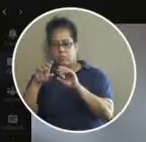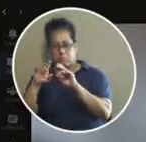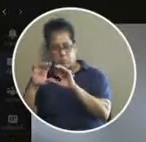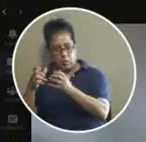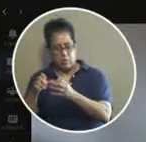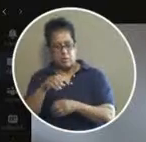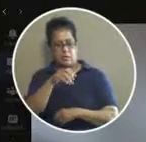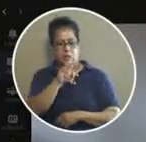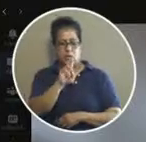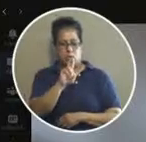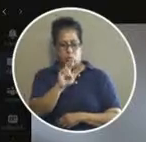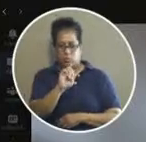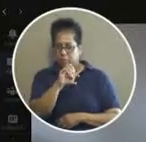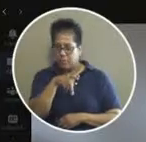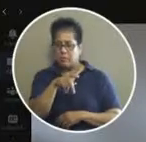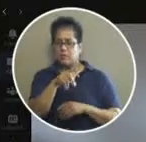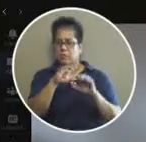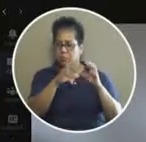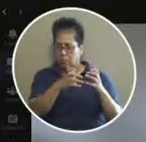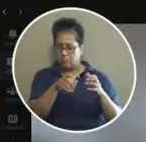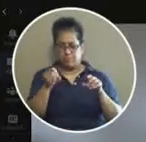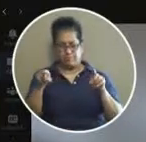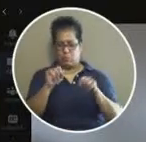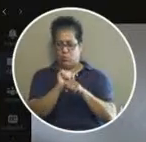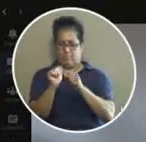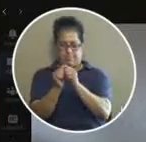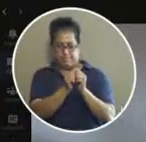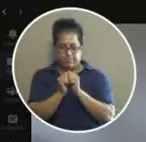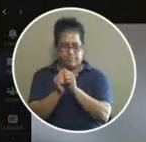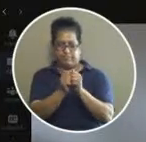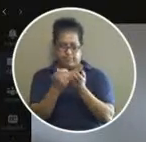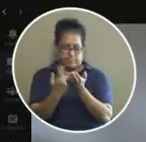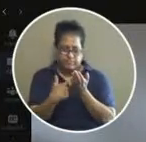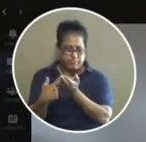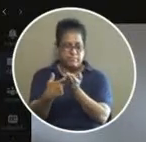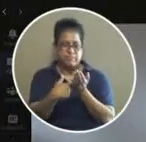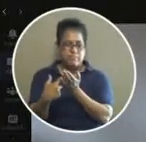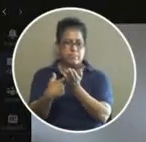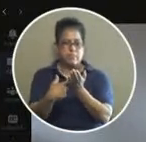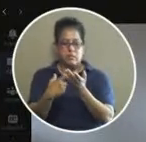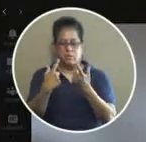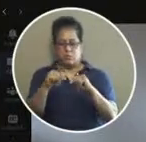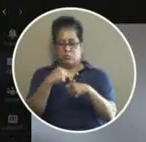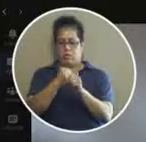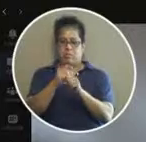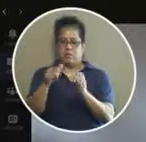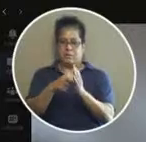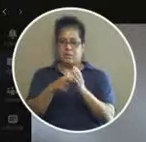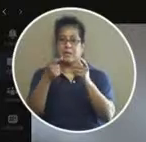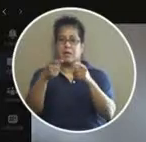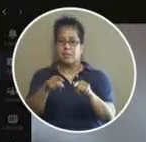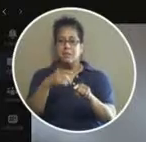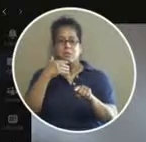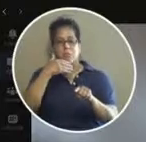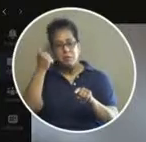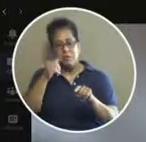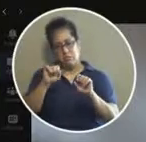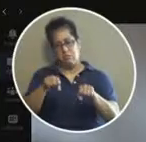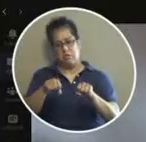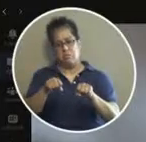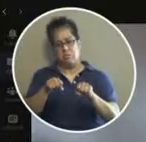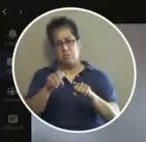working together and trying to, and all the other parties working together to try to make this happen in the best possible